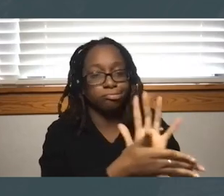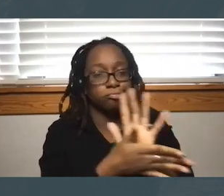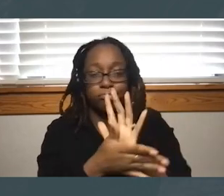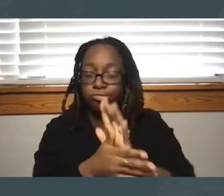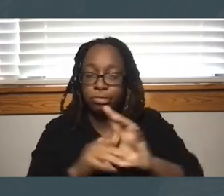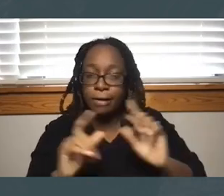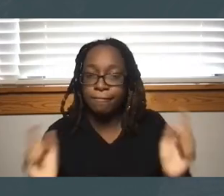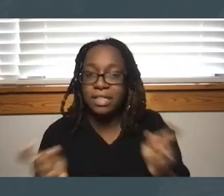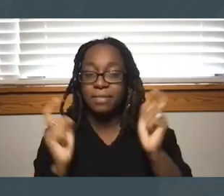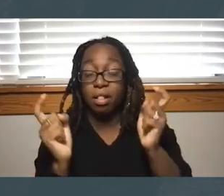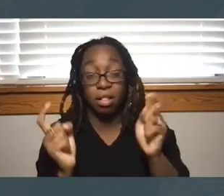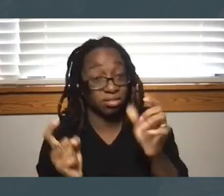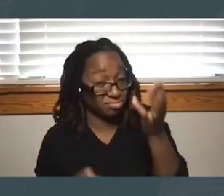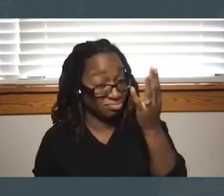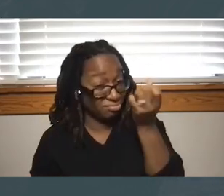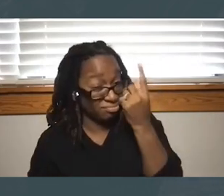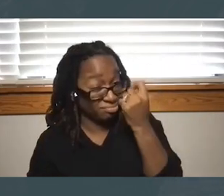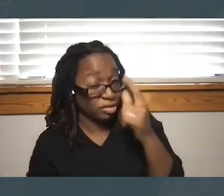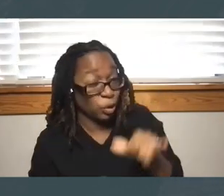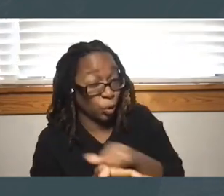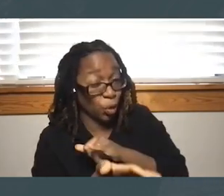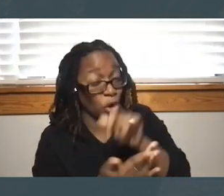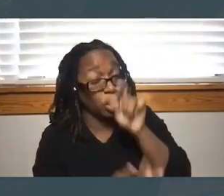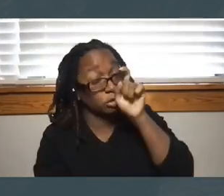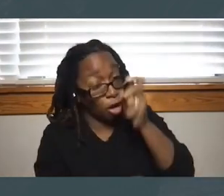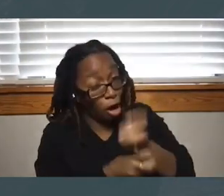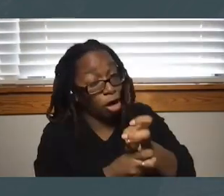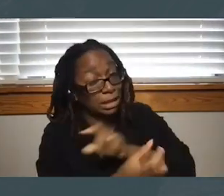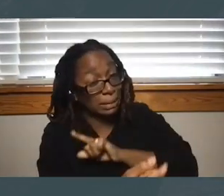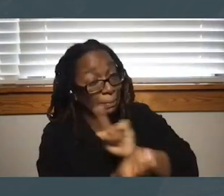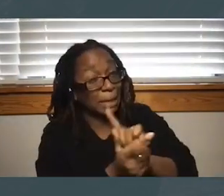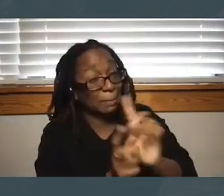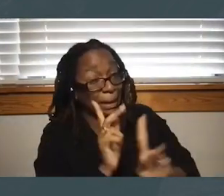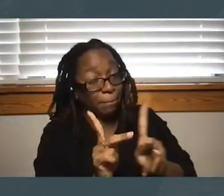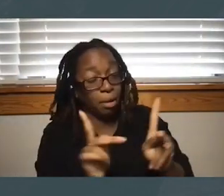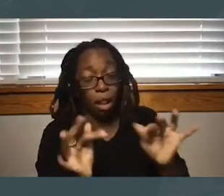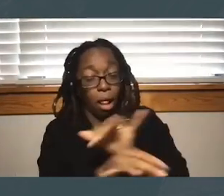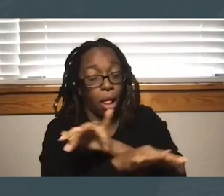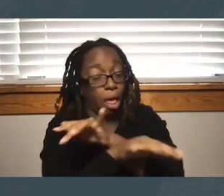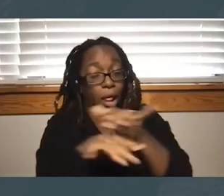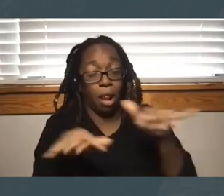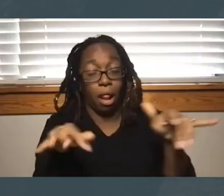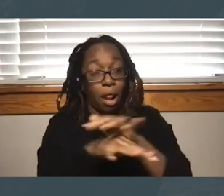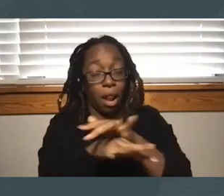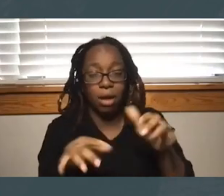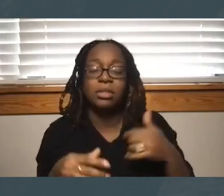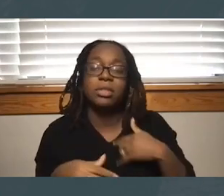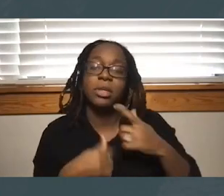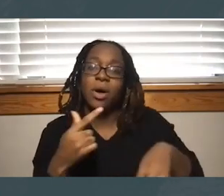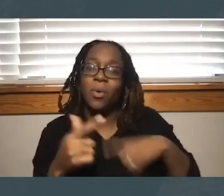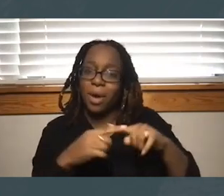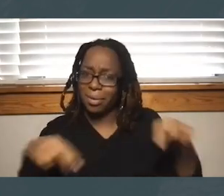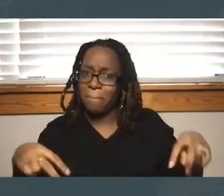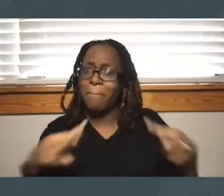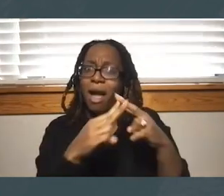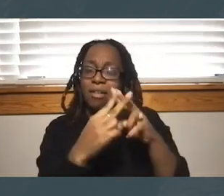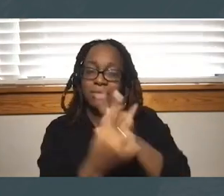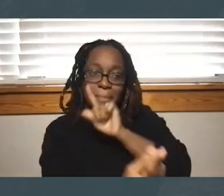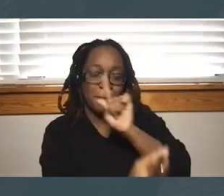So we met in Paris and that was wonderful. And then I had the chance to actually